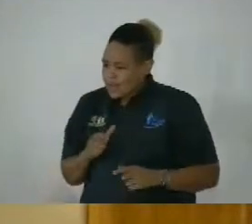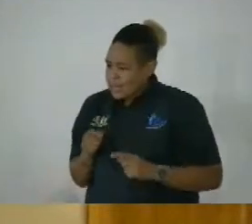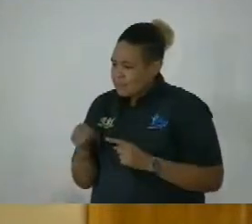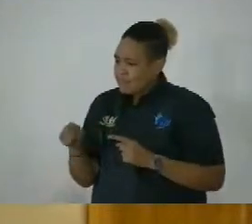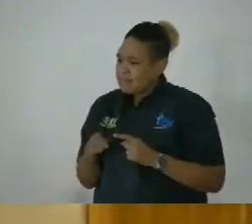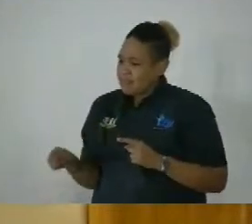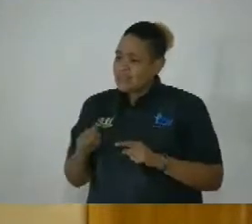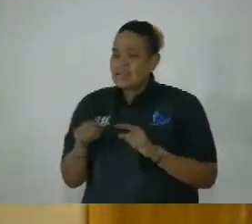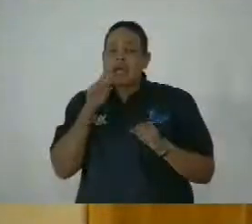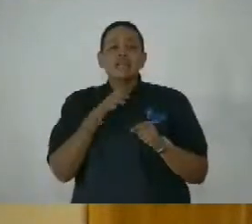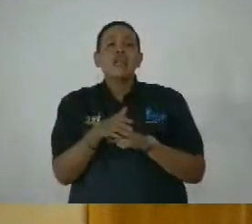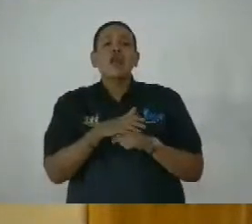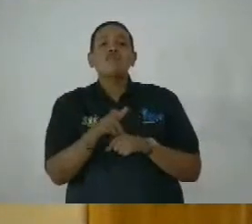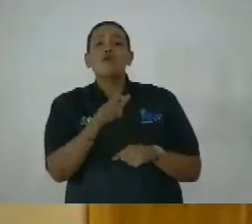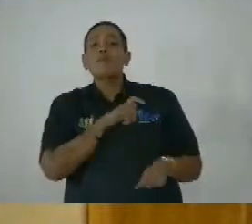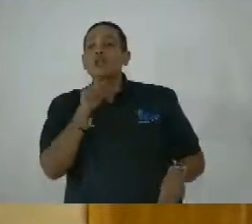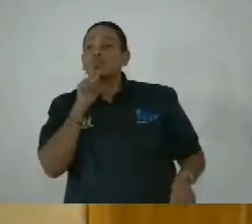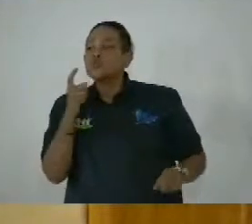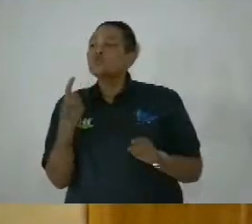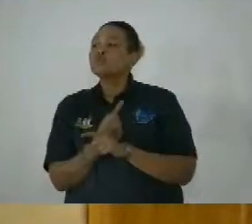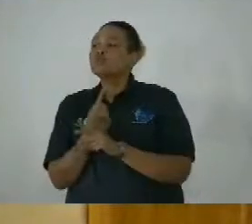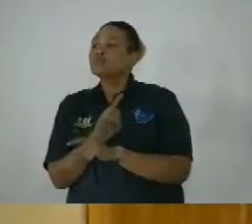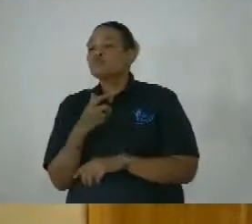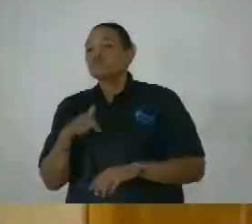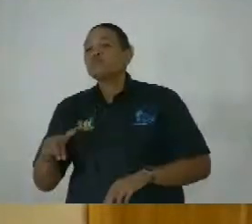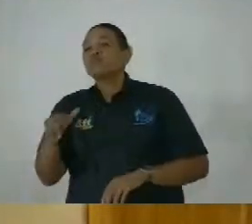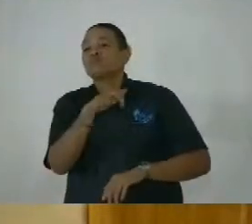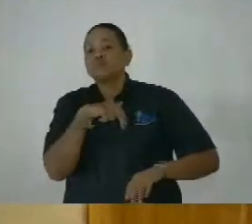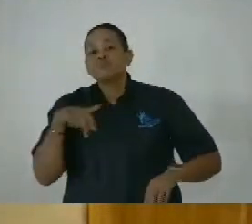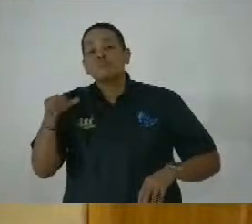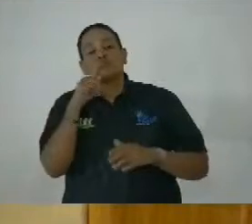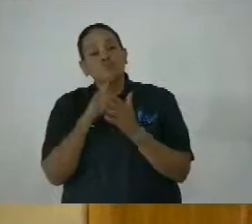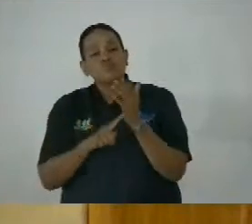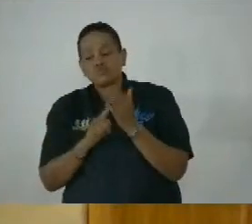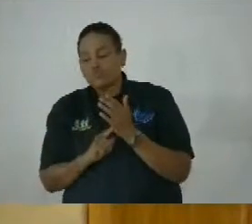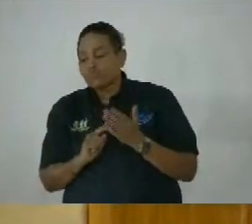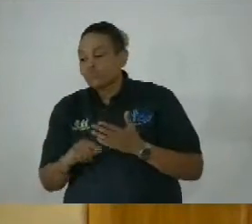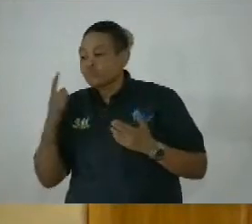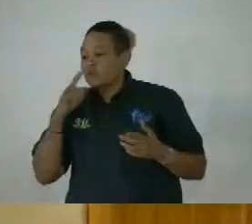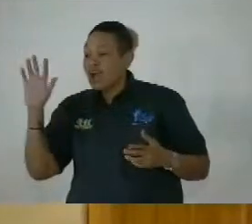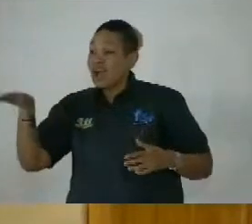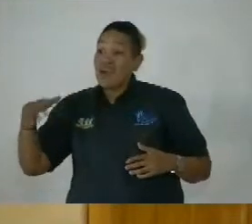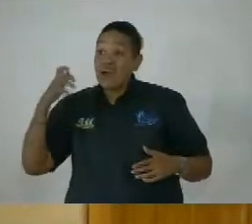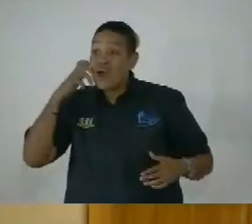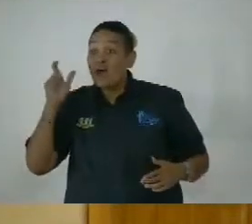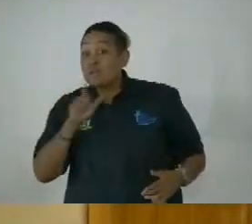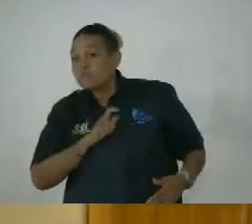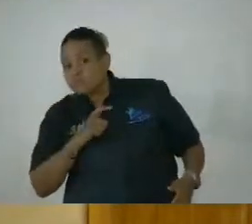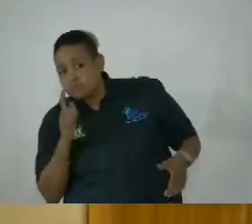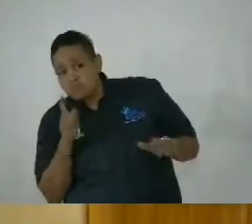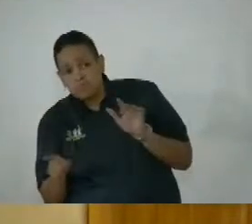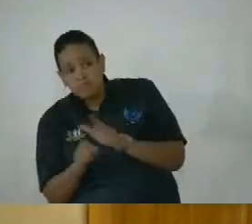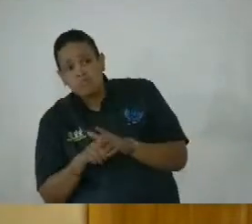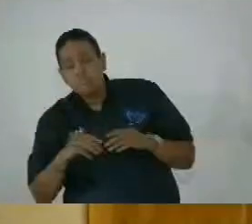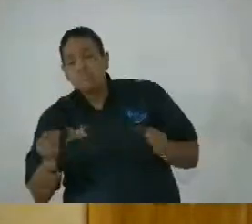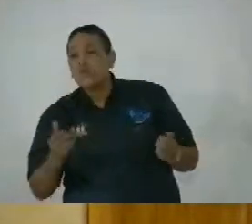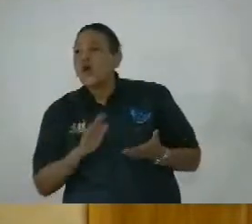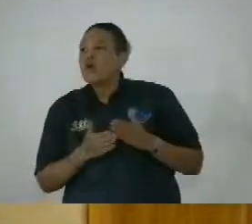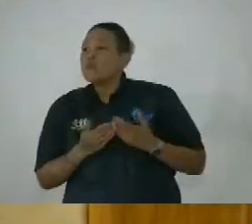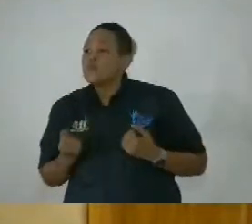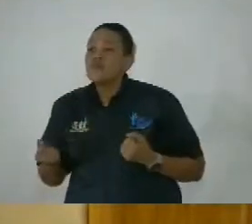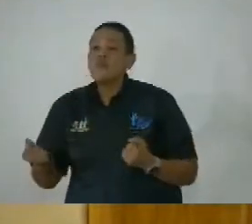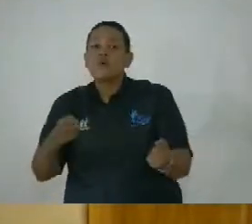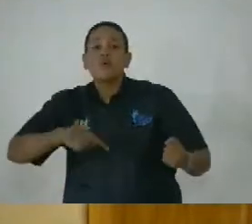didn't have enough police to even do routine work. And they were calling on the police, and when it didn't happen, they didn't have the community patrols,